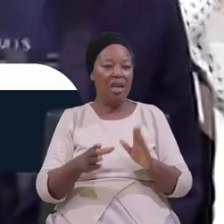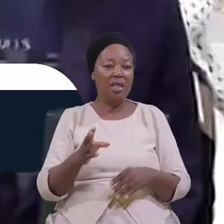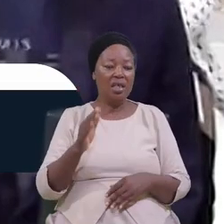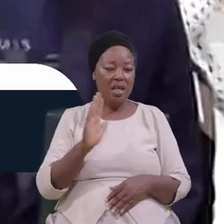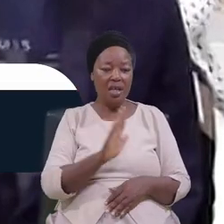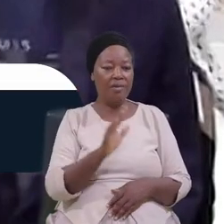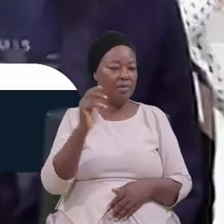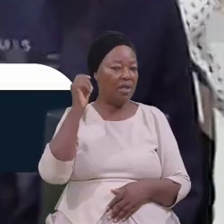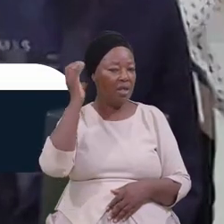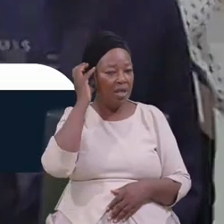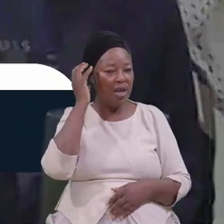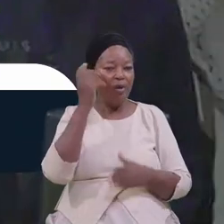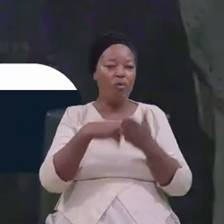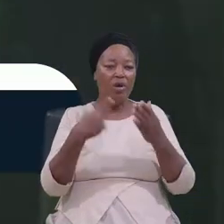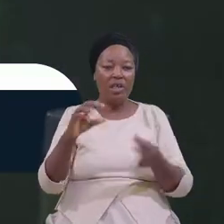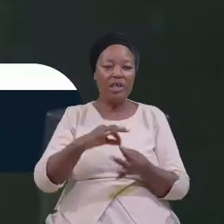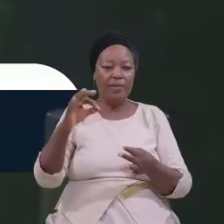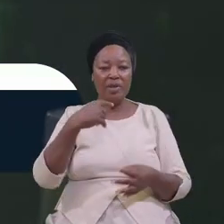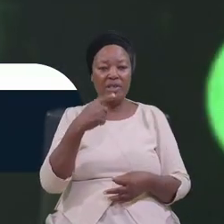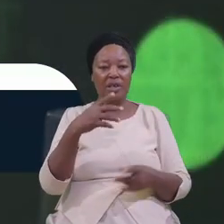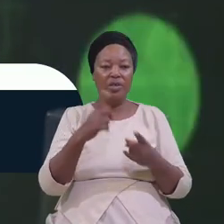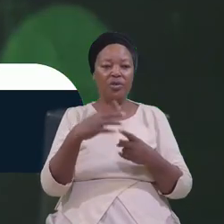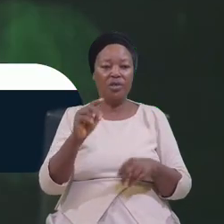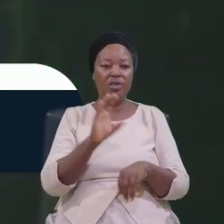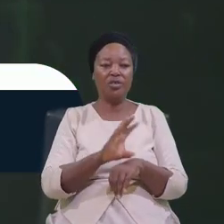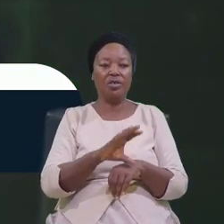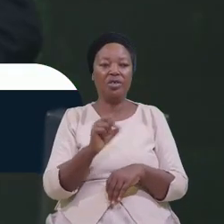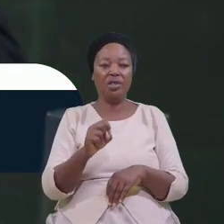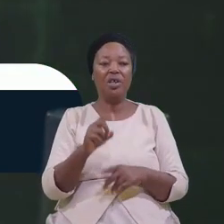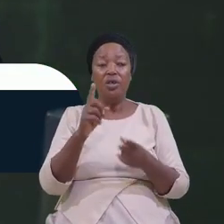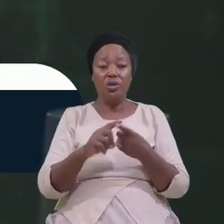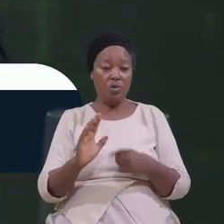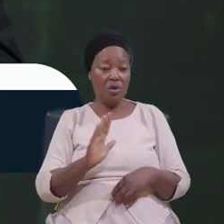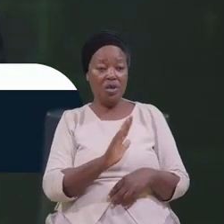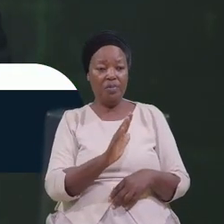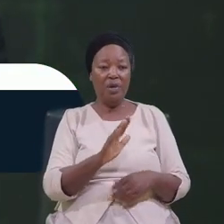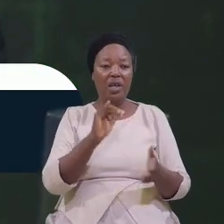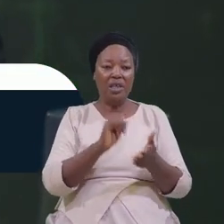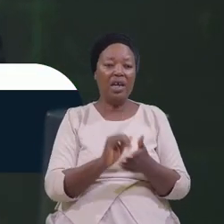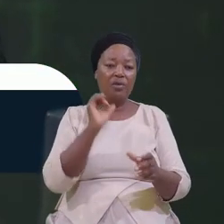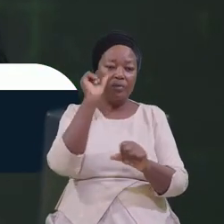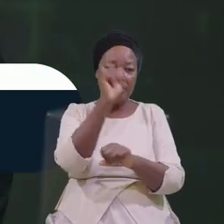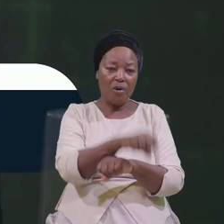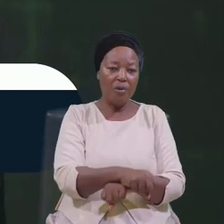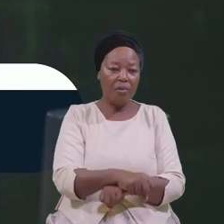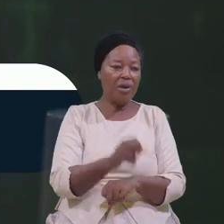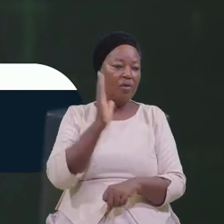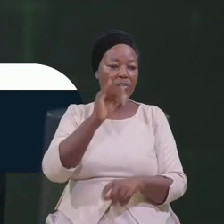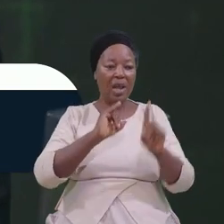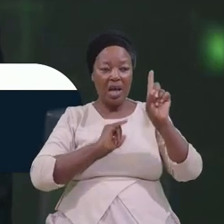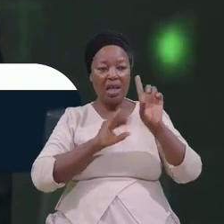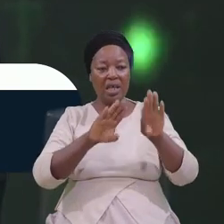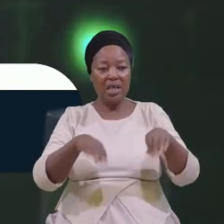hear what the Spirit says unto the churches. To him that overcometh will I grant